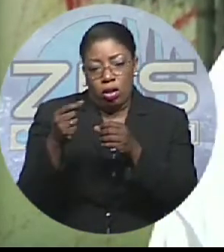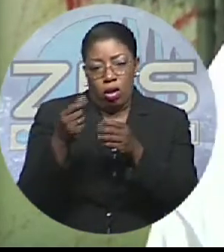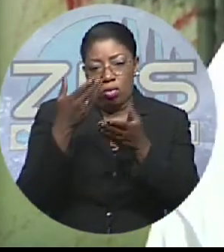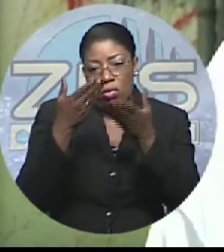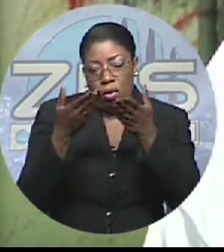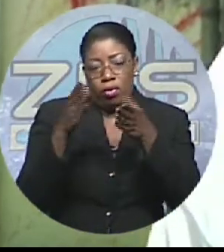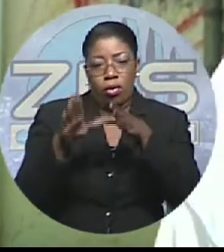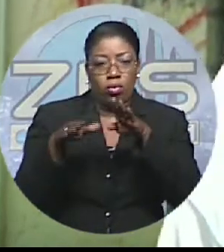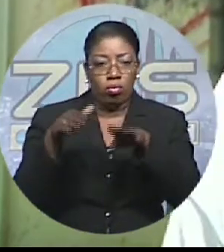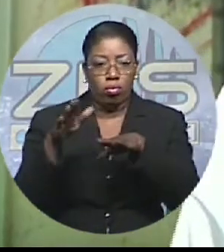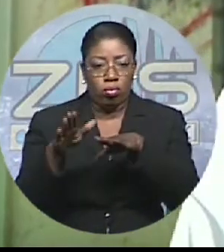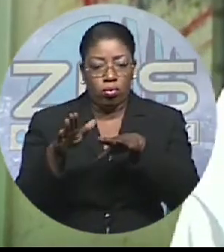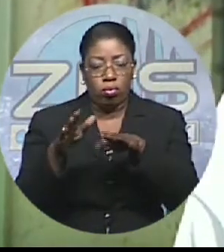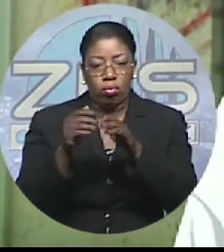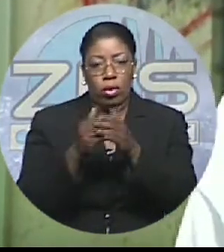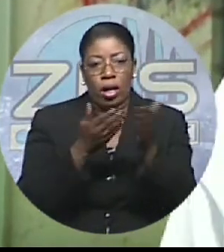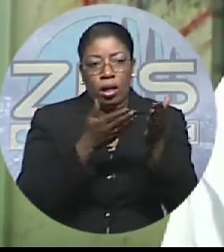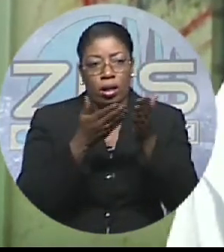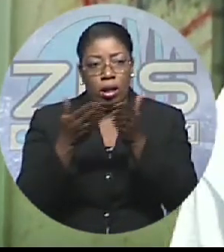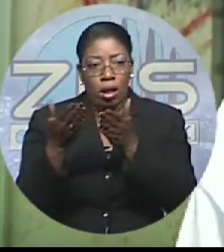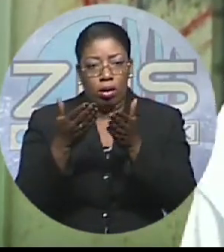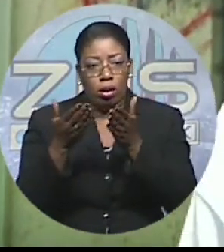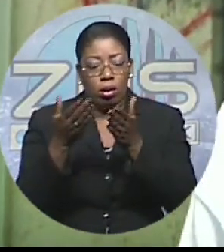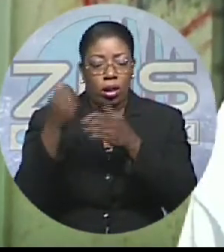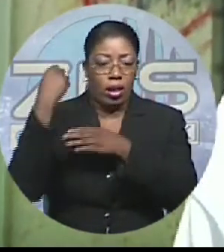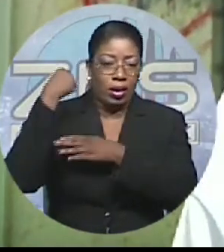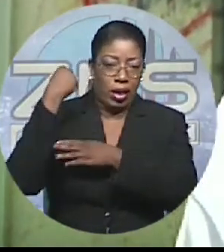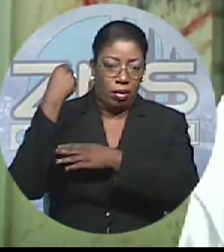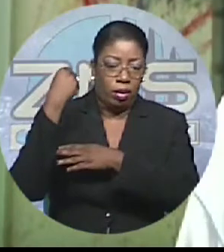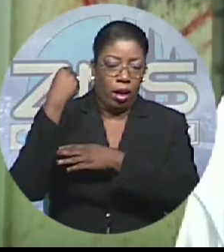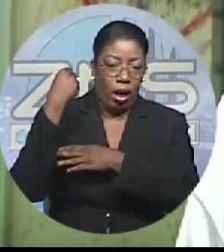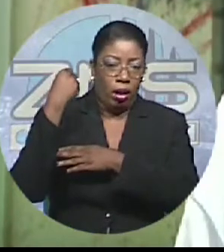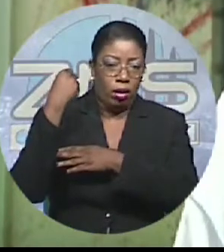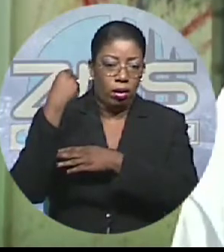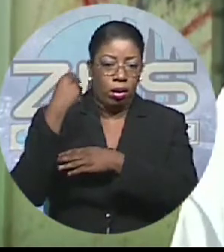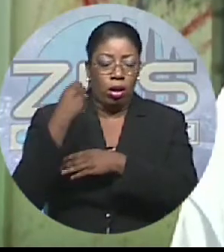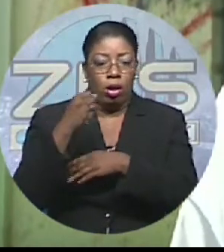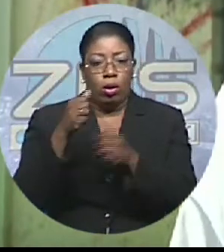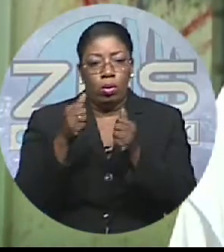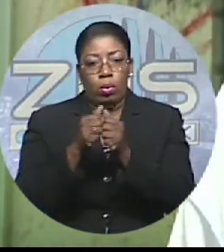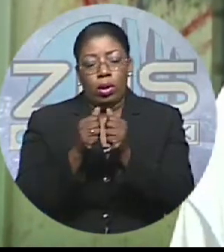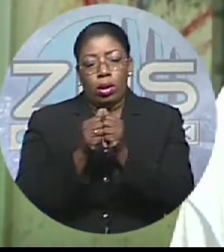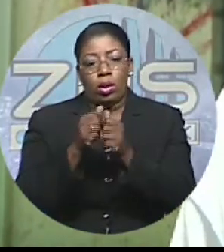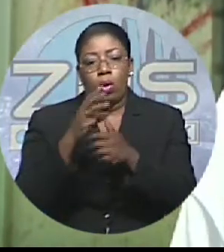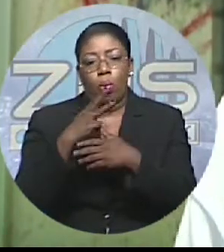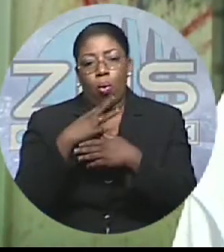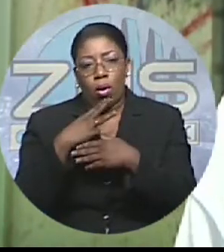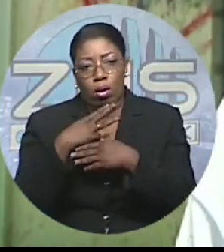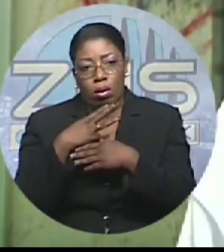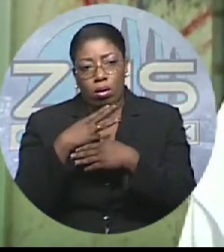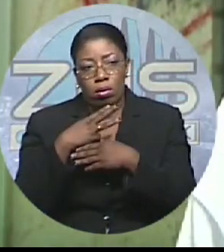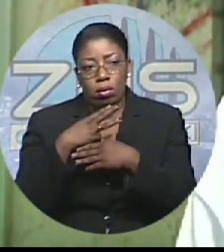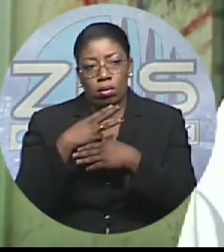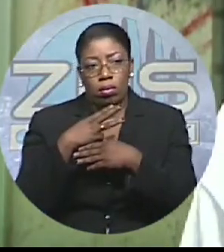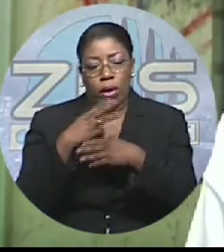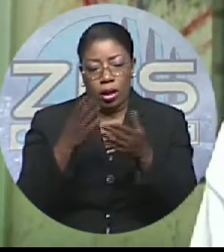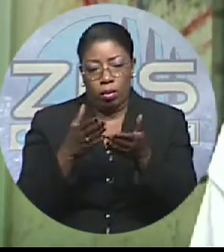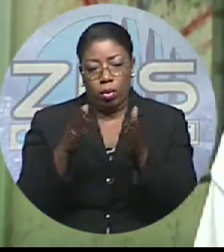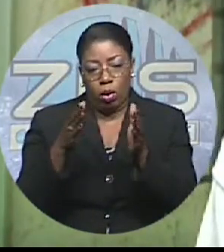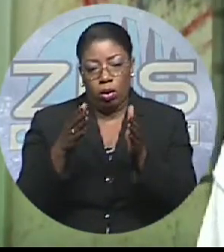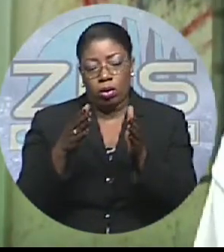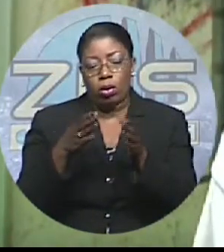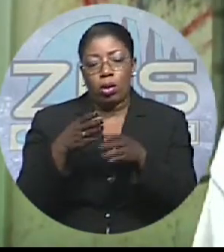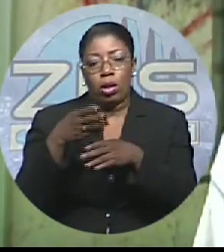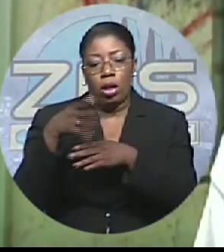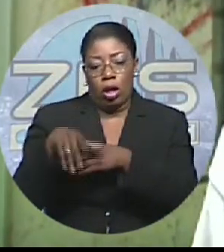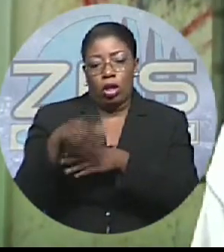walk, please take a knapsack, put a bottle a water in it and also a bowl so that the dog